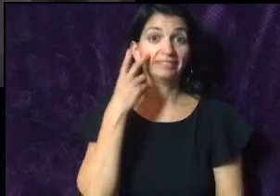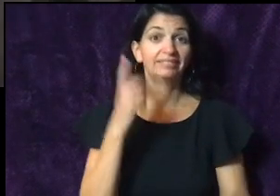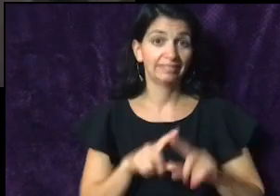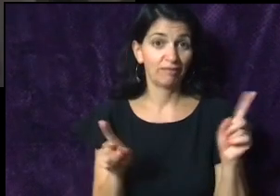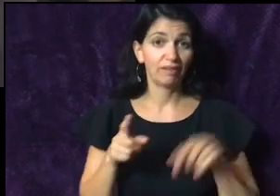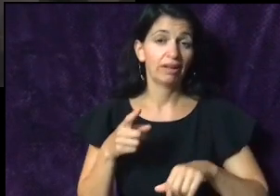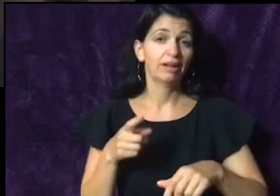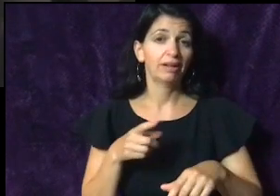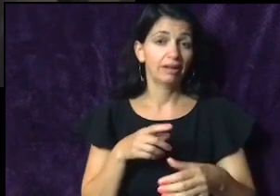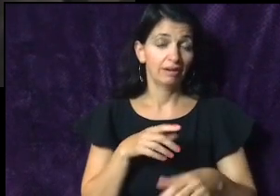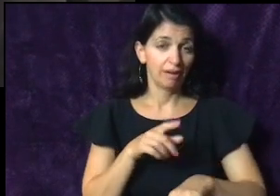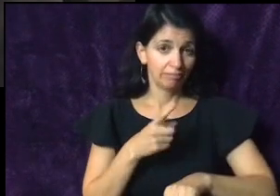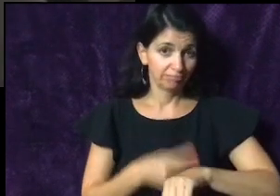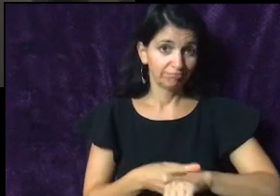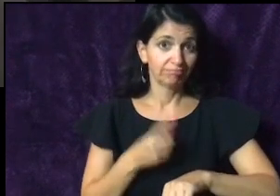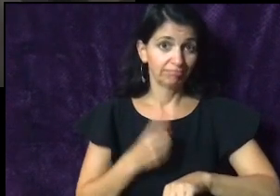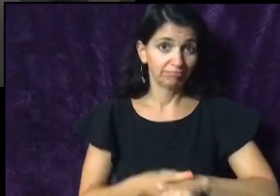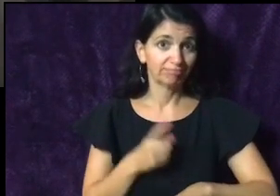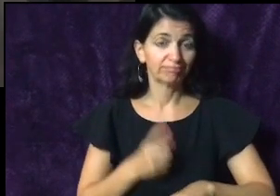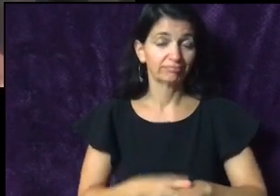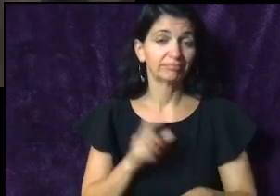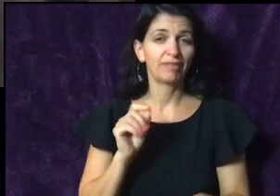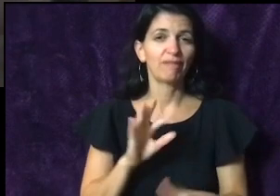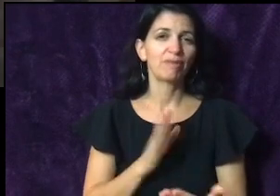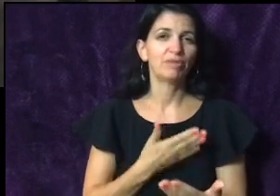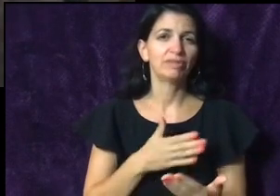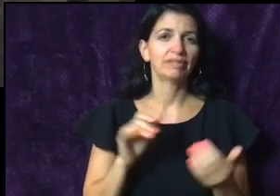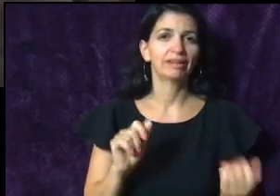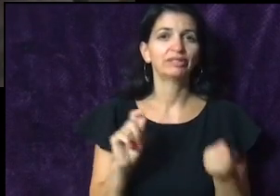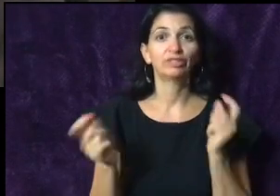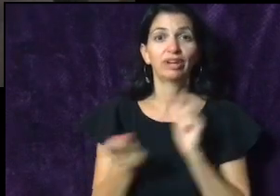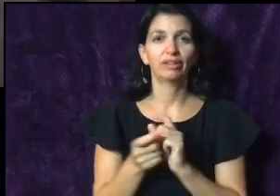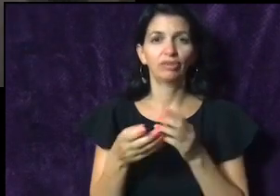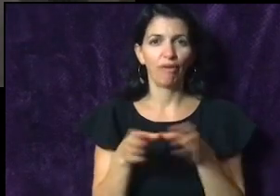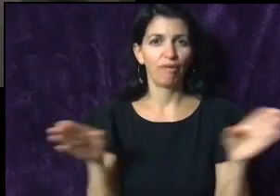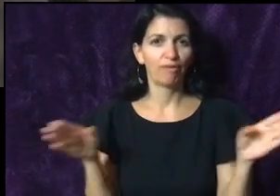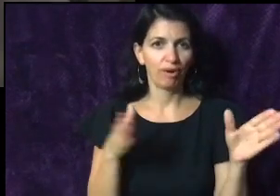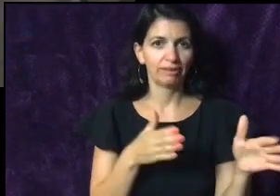So the different pulses of the music can change the overall speed.